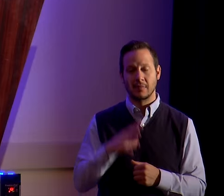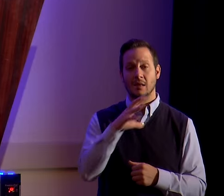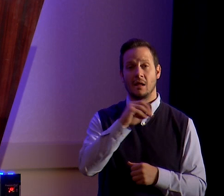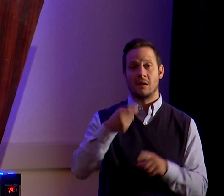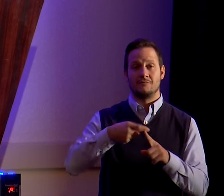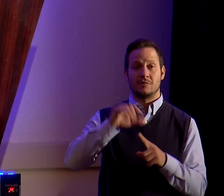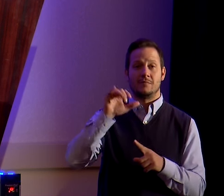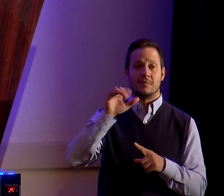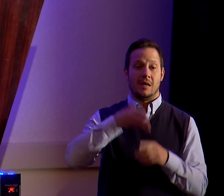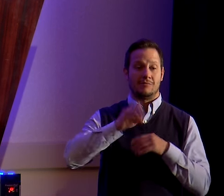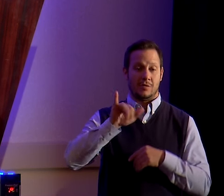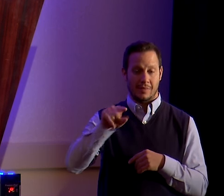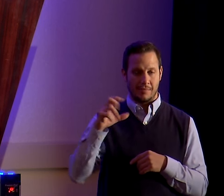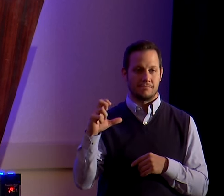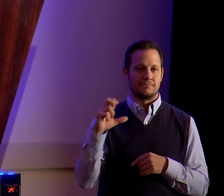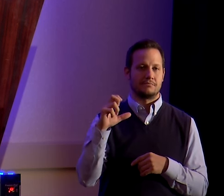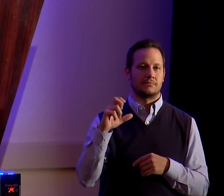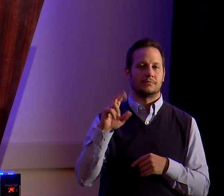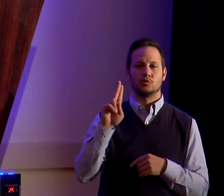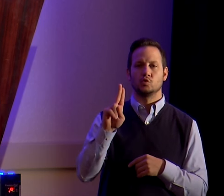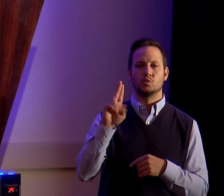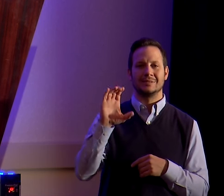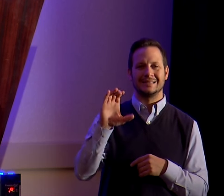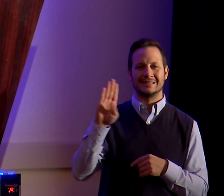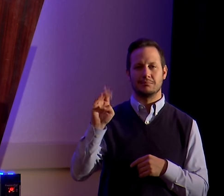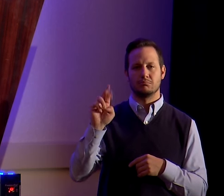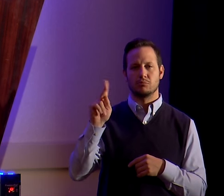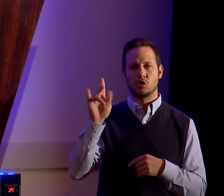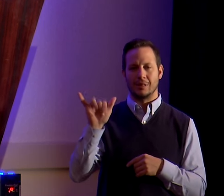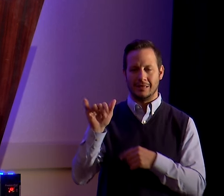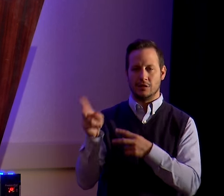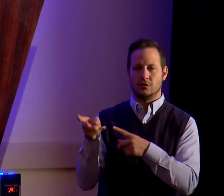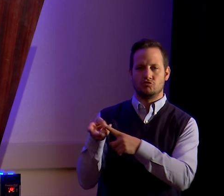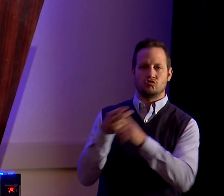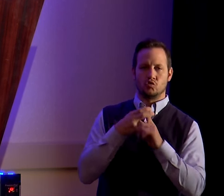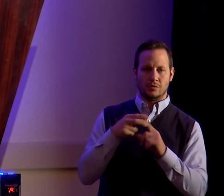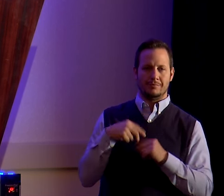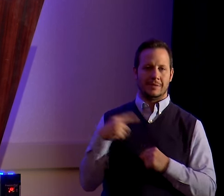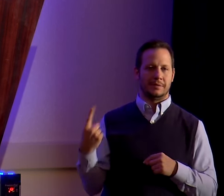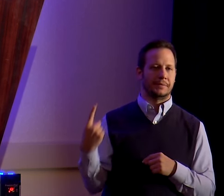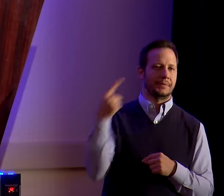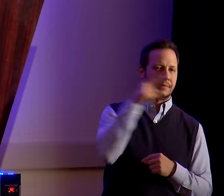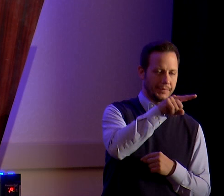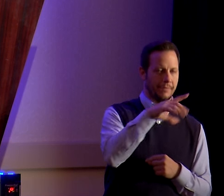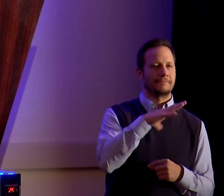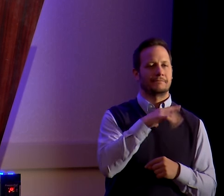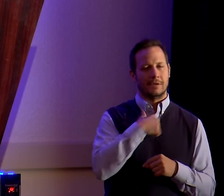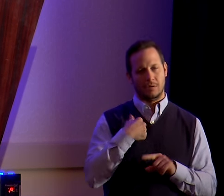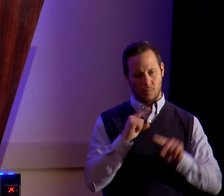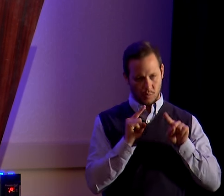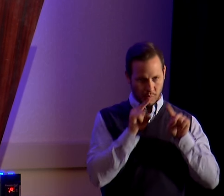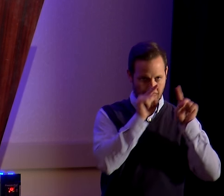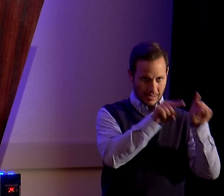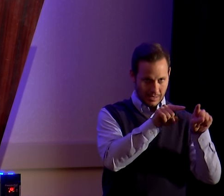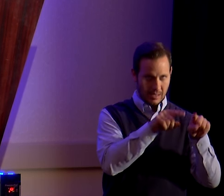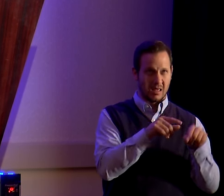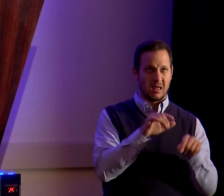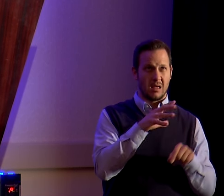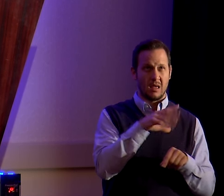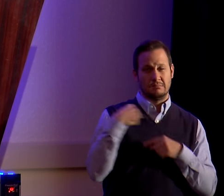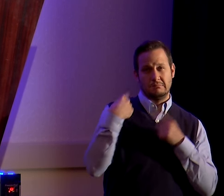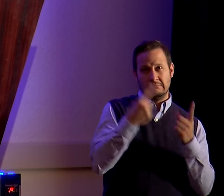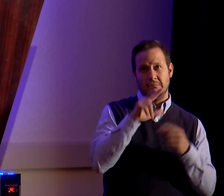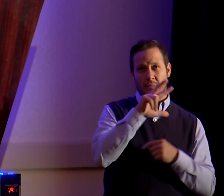then, UC Berkeley recruited me, and I came over to University of California at Berkeley, and spent the last